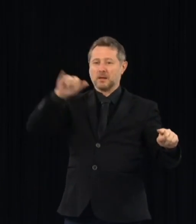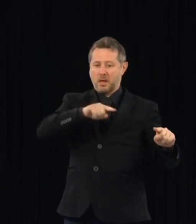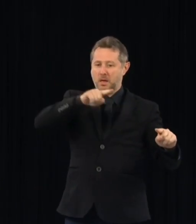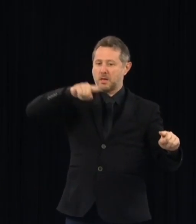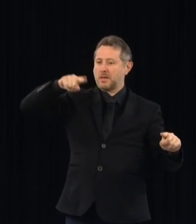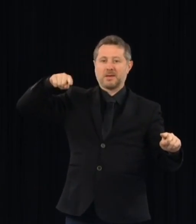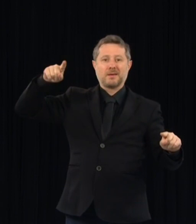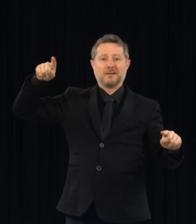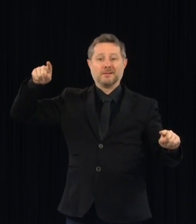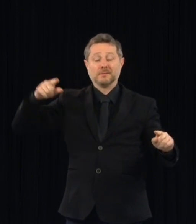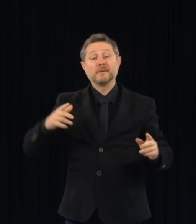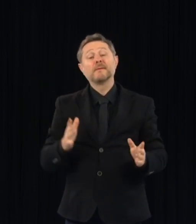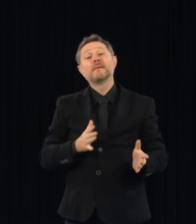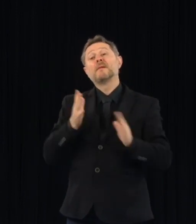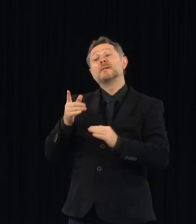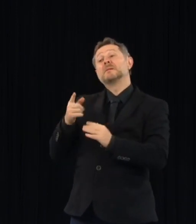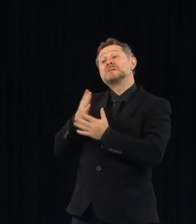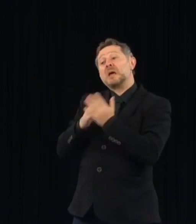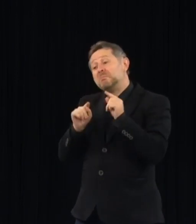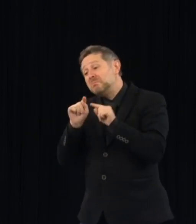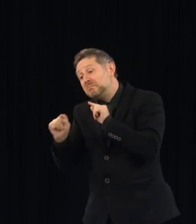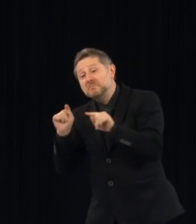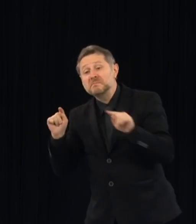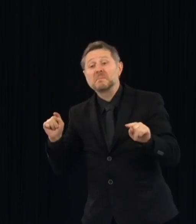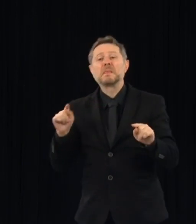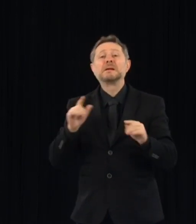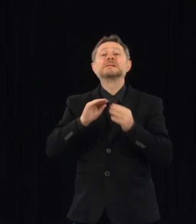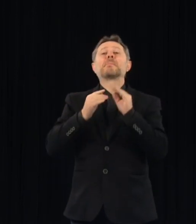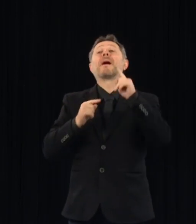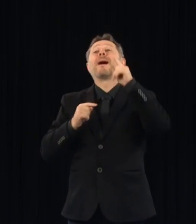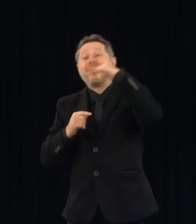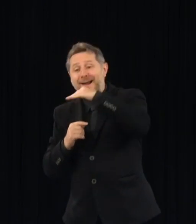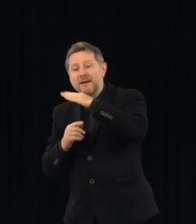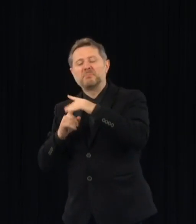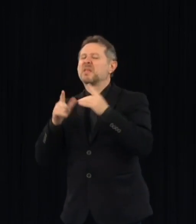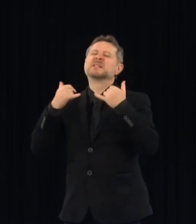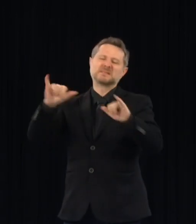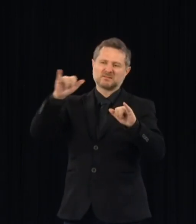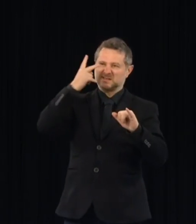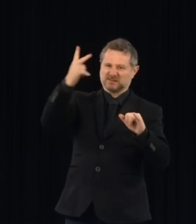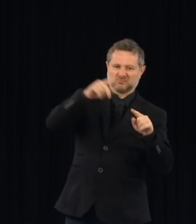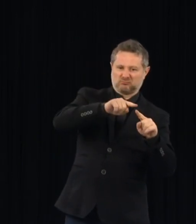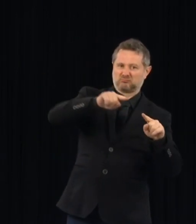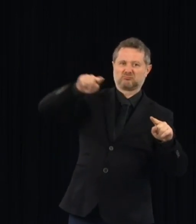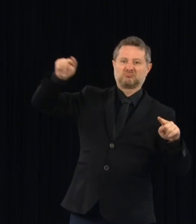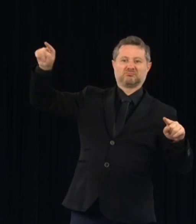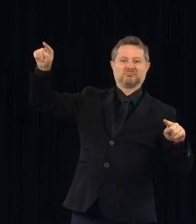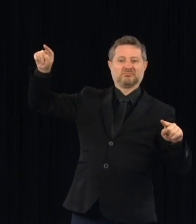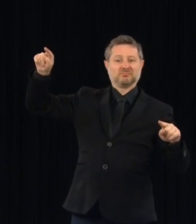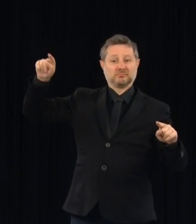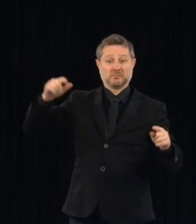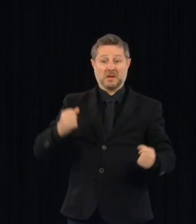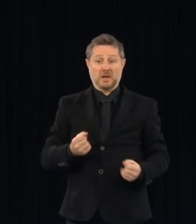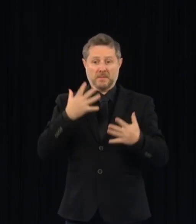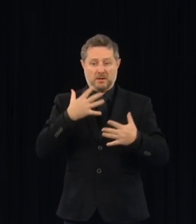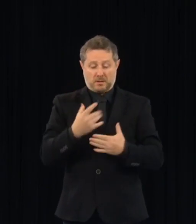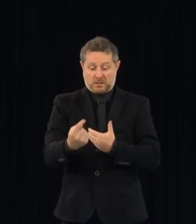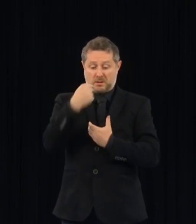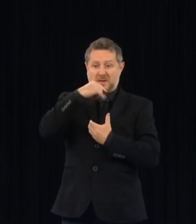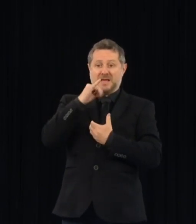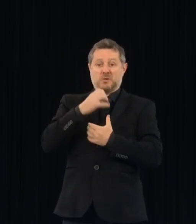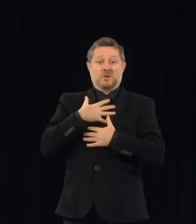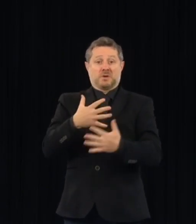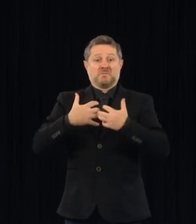Certainly, a couple of small deviations, but the line is up. Number of intubations is